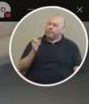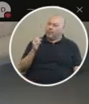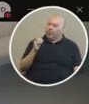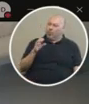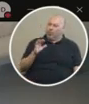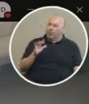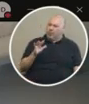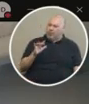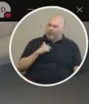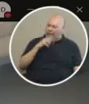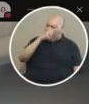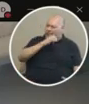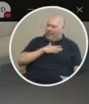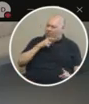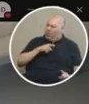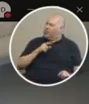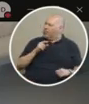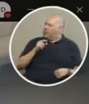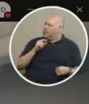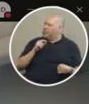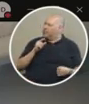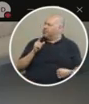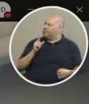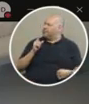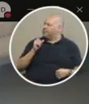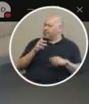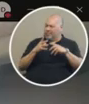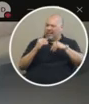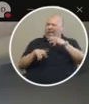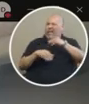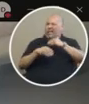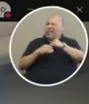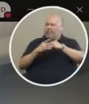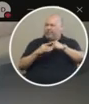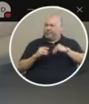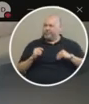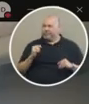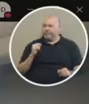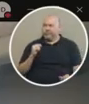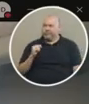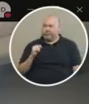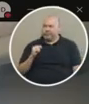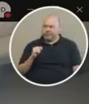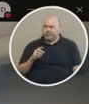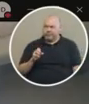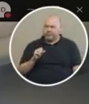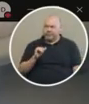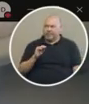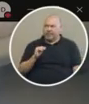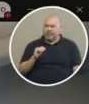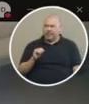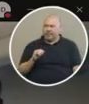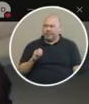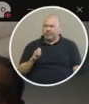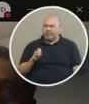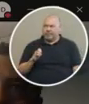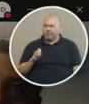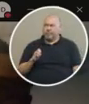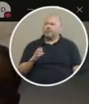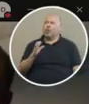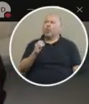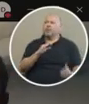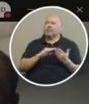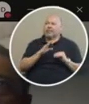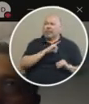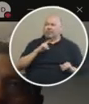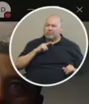So I guess the question would be, I would like to make one point on what Sam said. I just want council